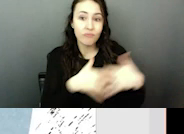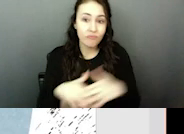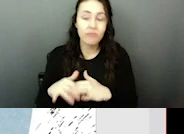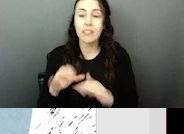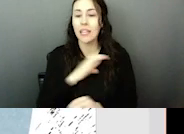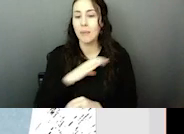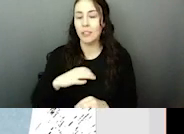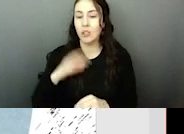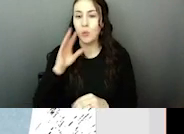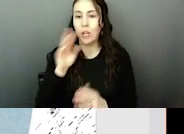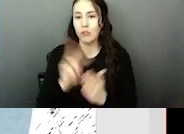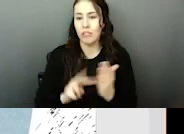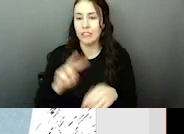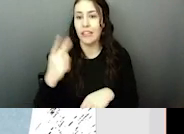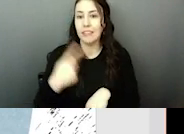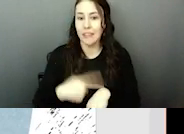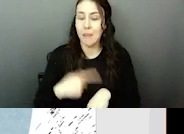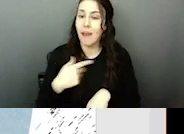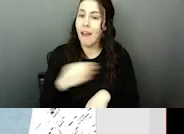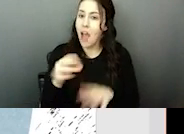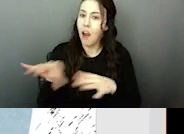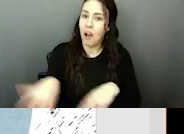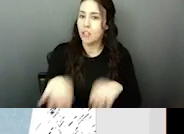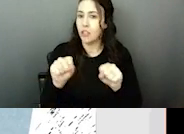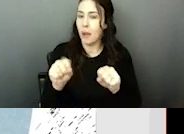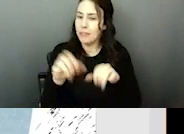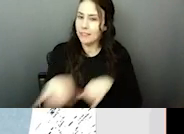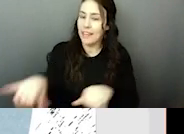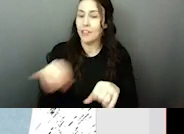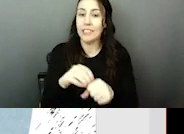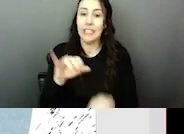and adoption of the standards in June, which means that